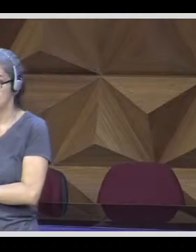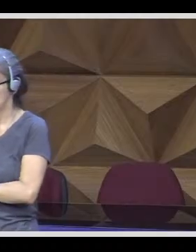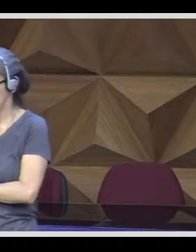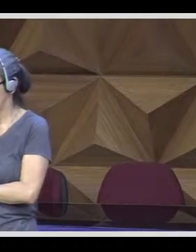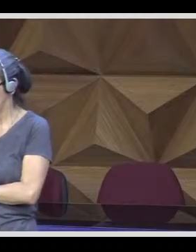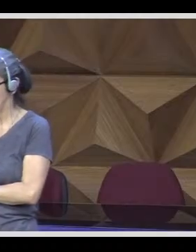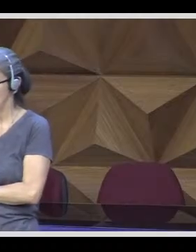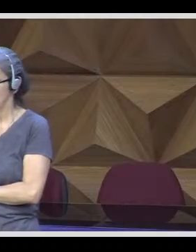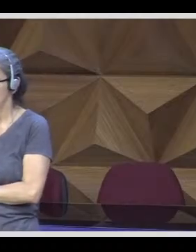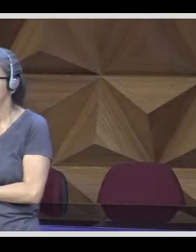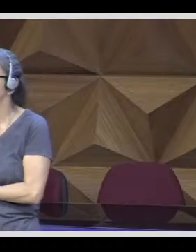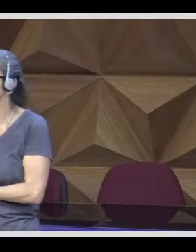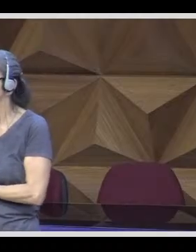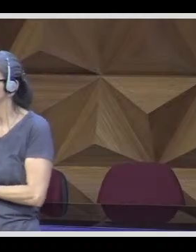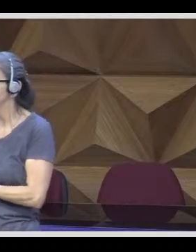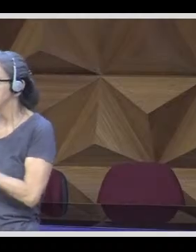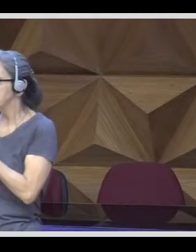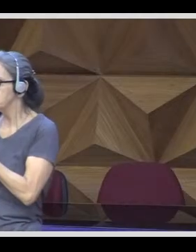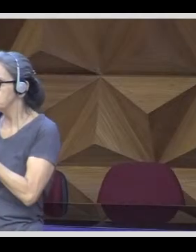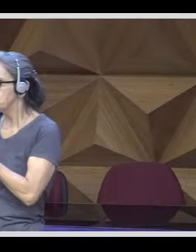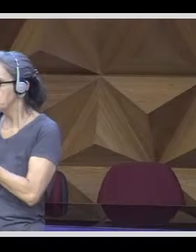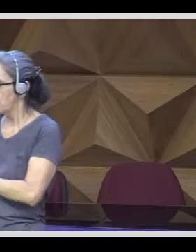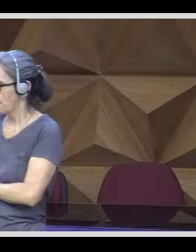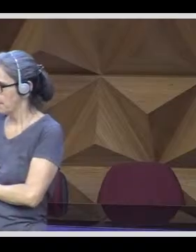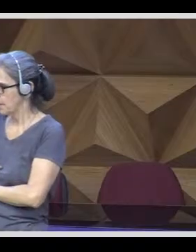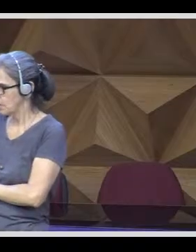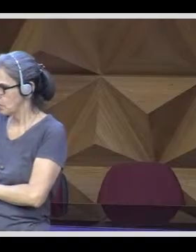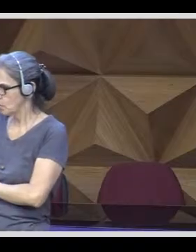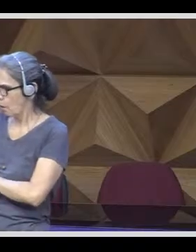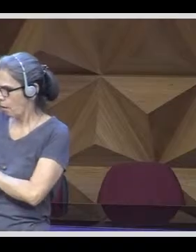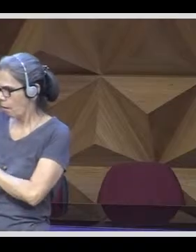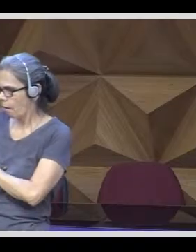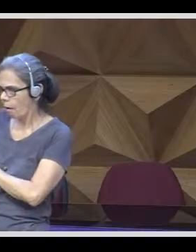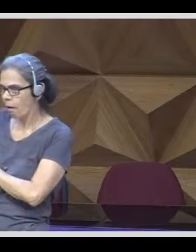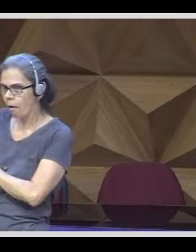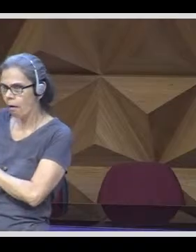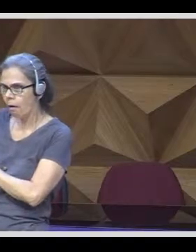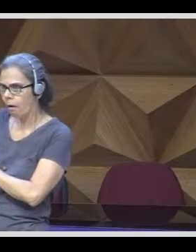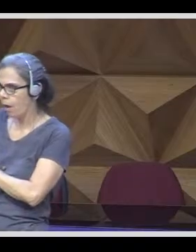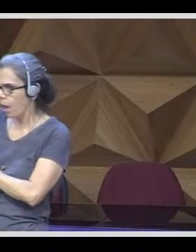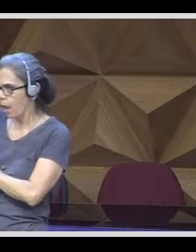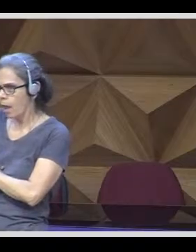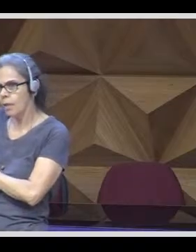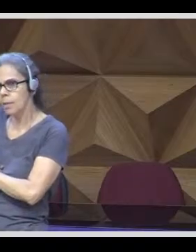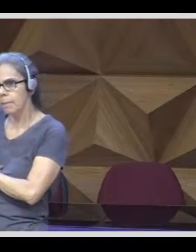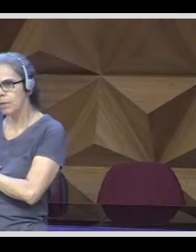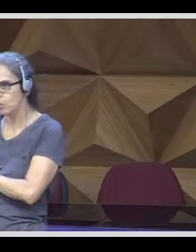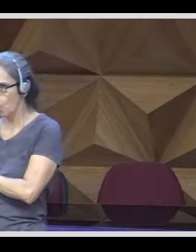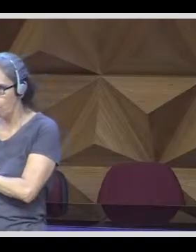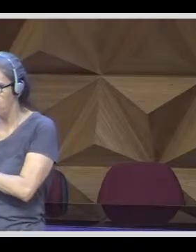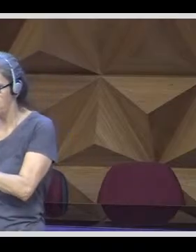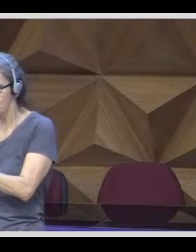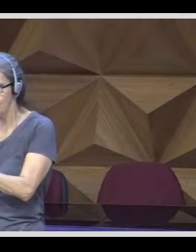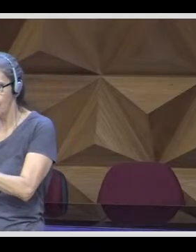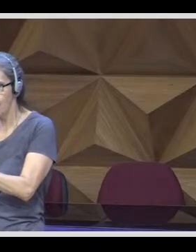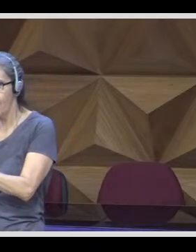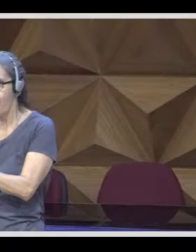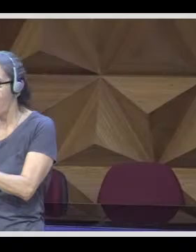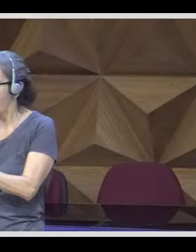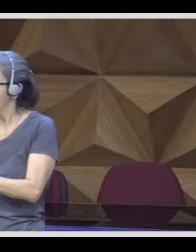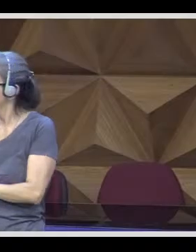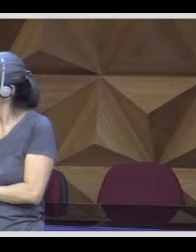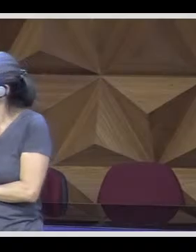me, posted, I tend to post as well. And this makes sense in this environment because they are